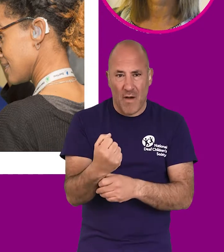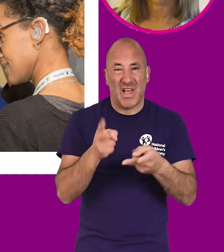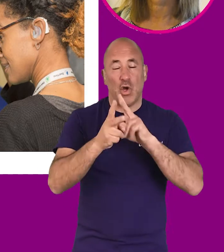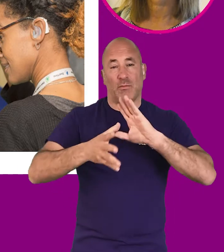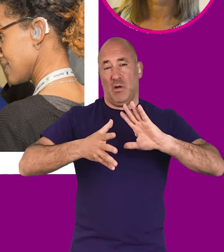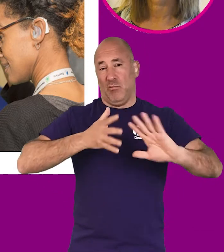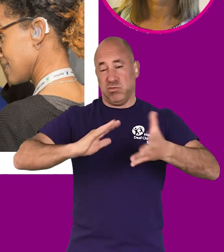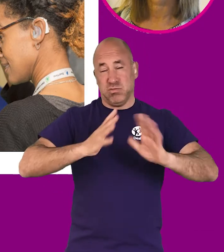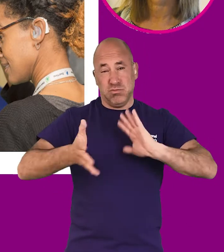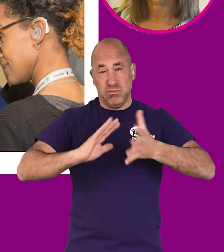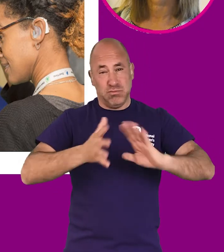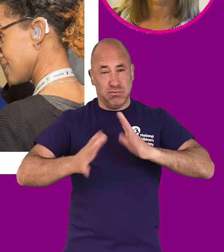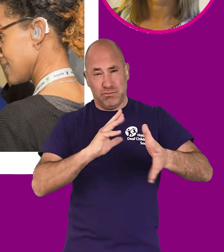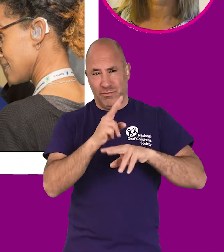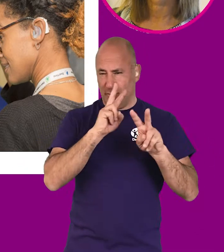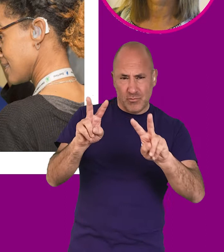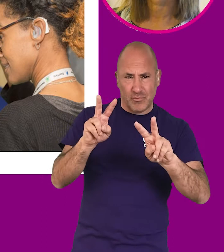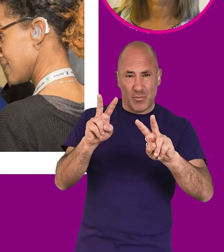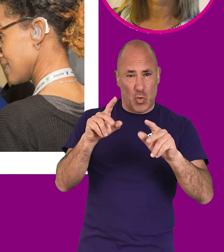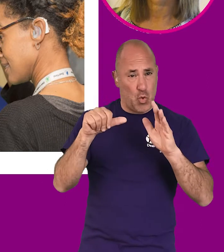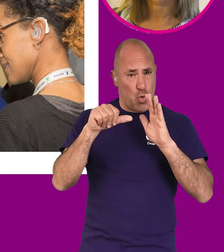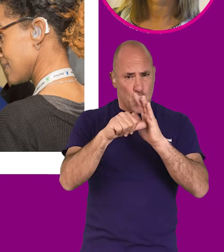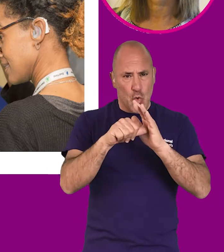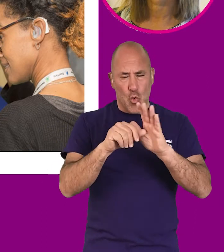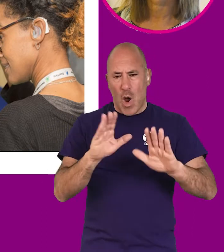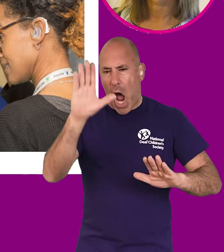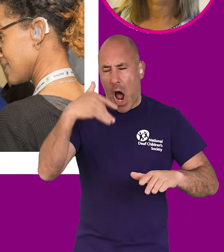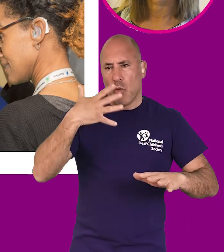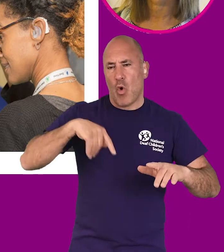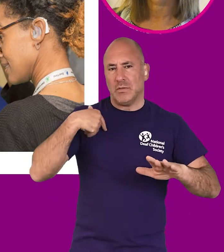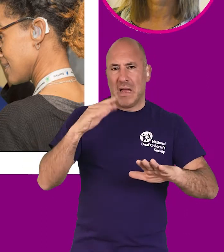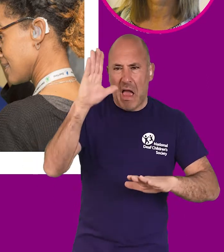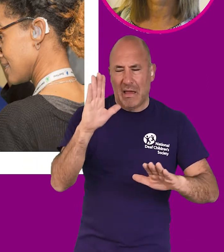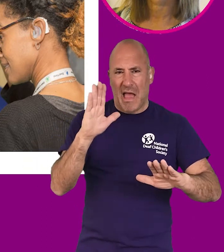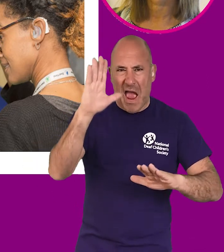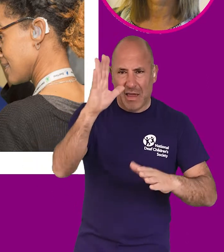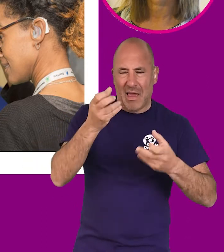away at super speed, it's very difficult to go through